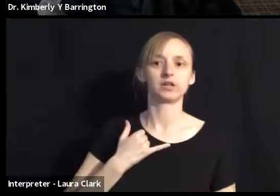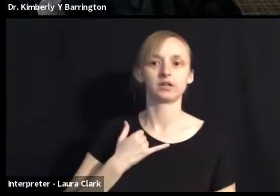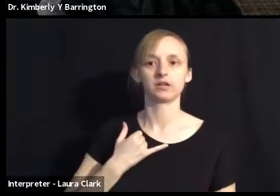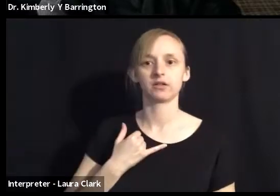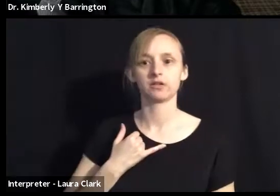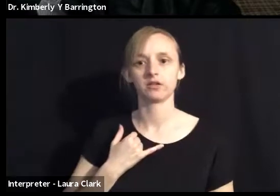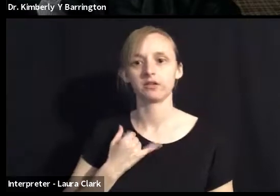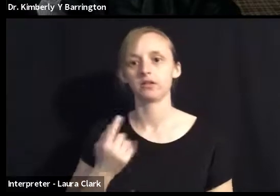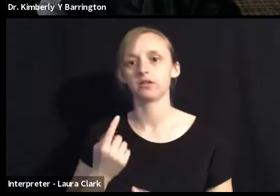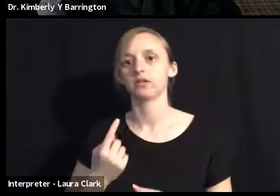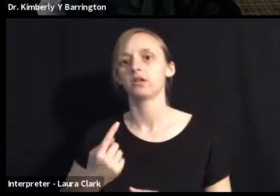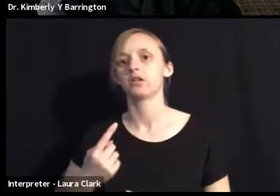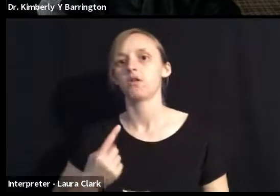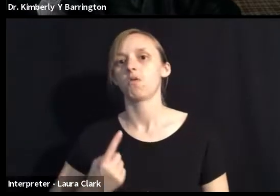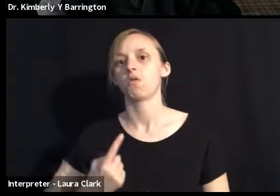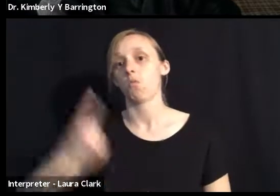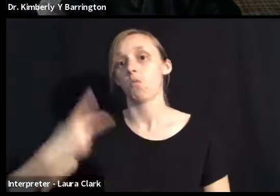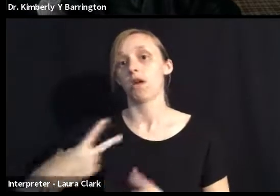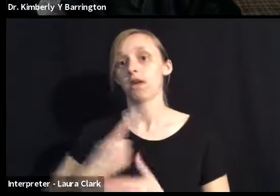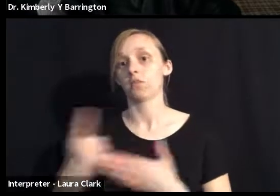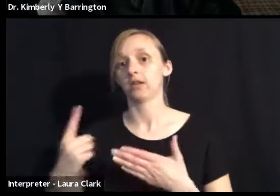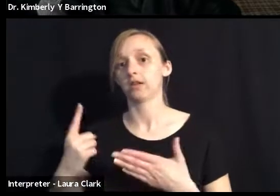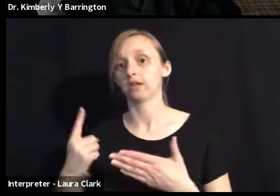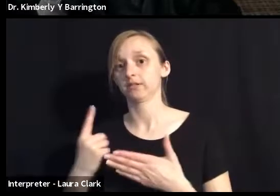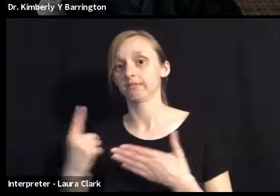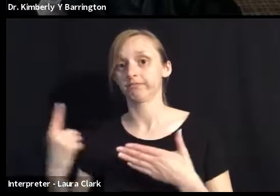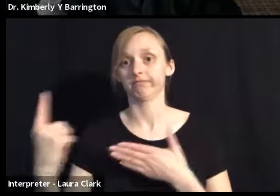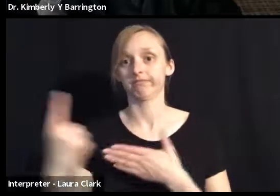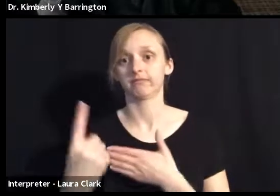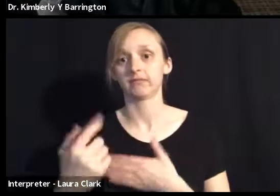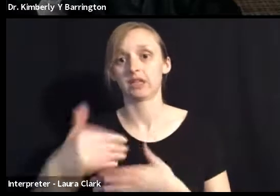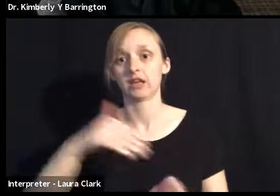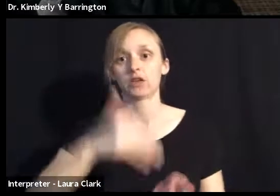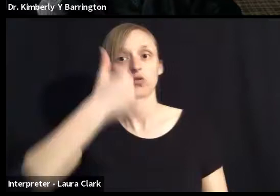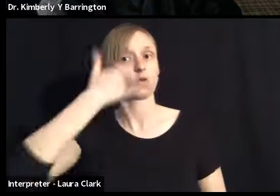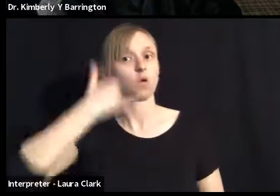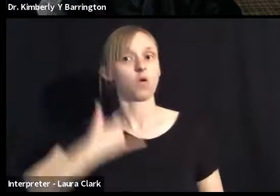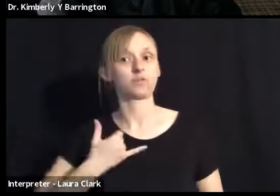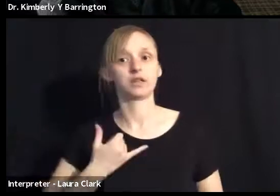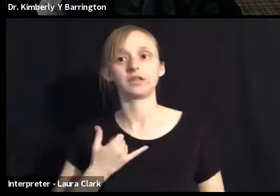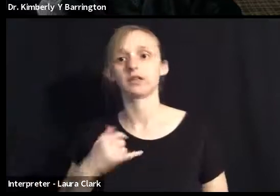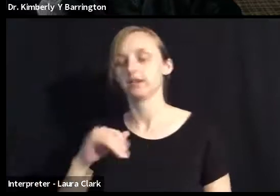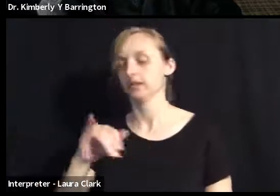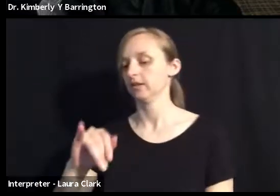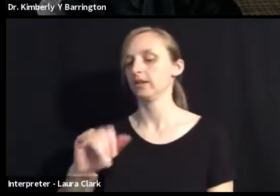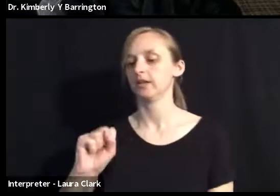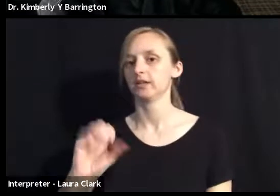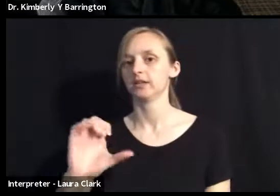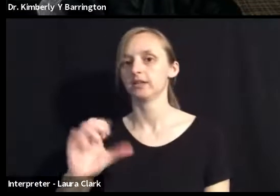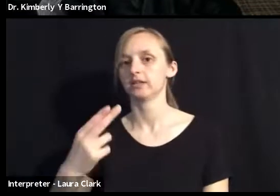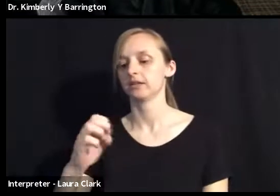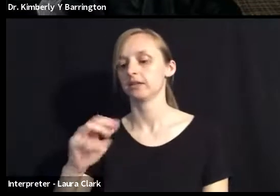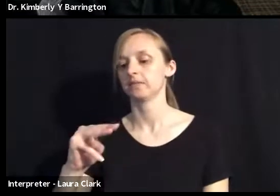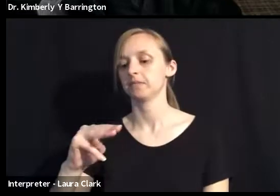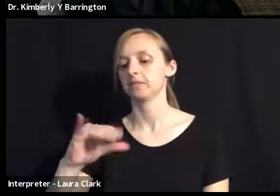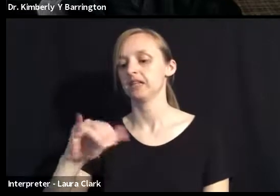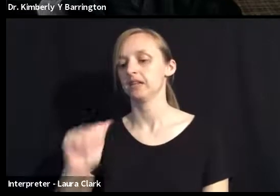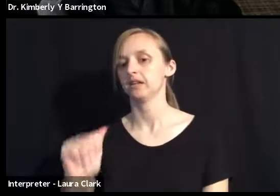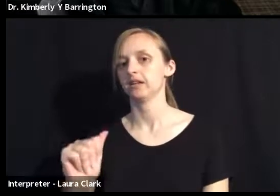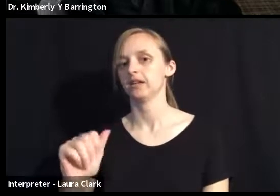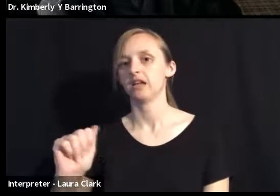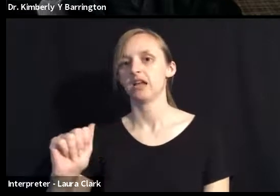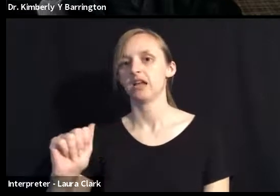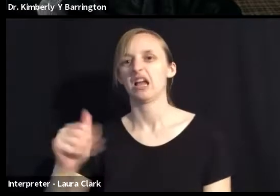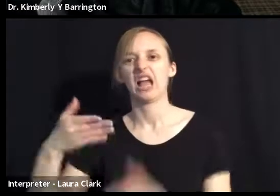half later, the doctor called me and said it was a ischemic attack something.